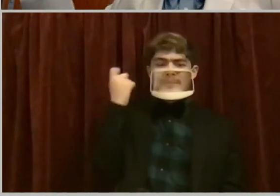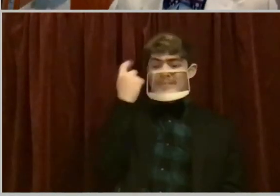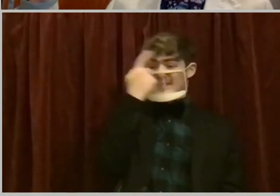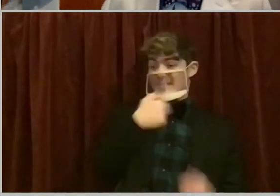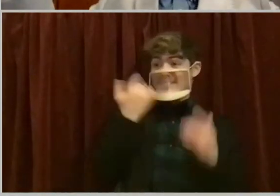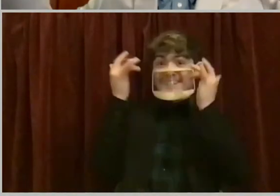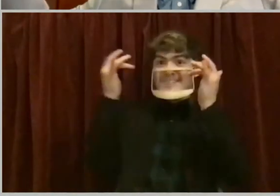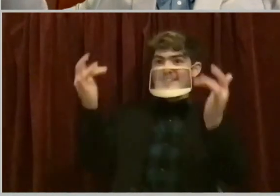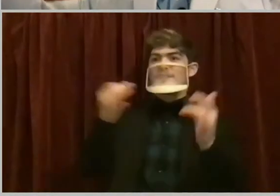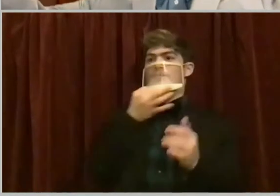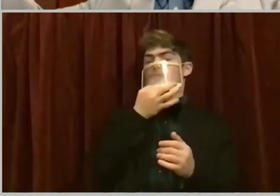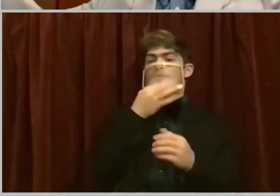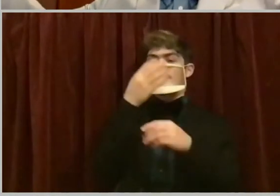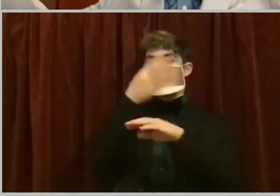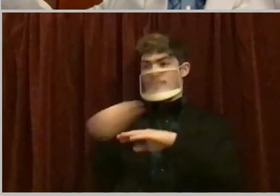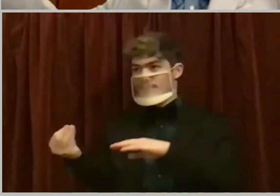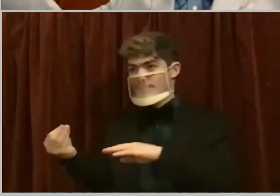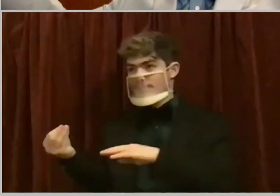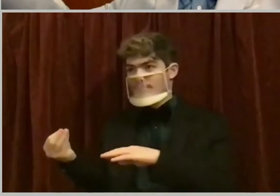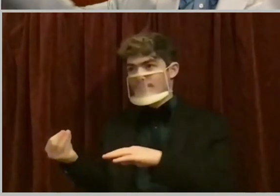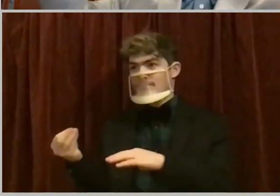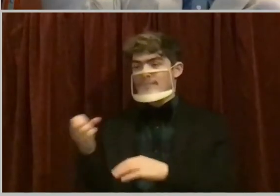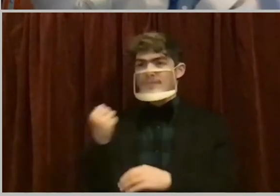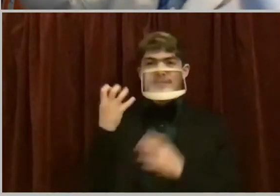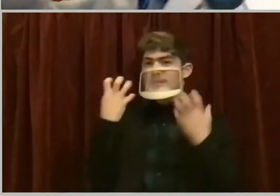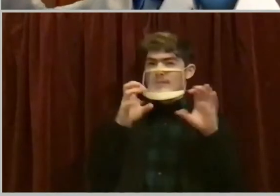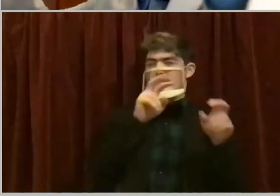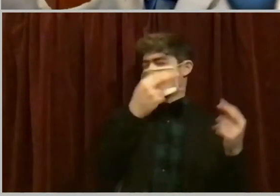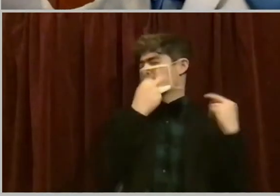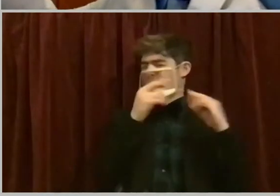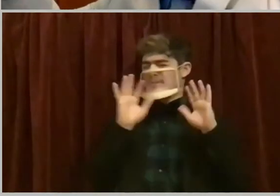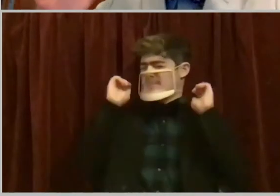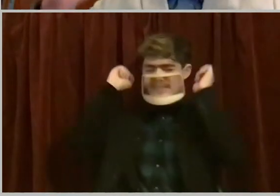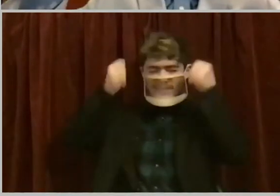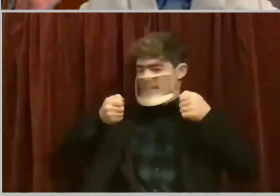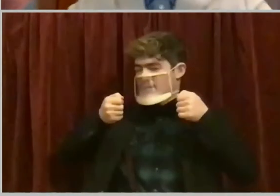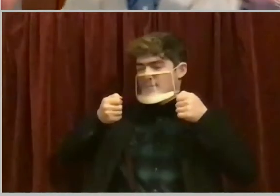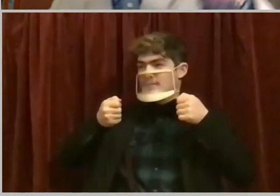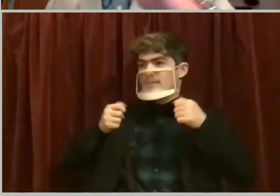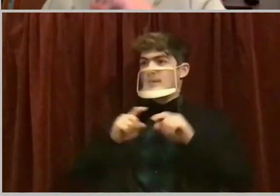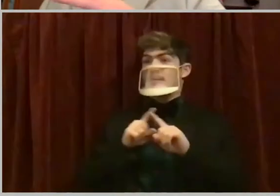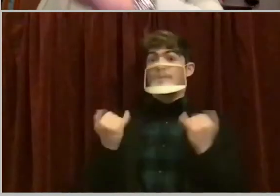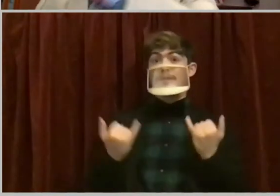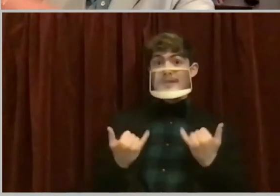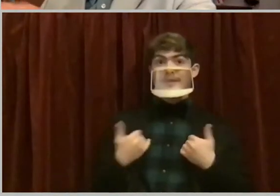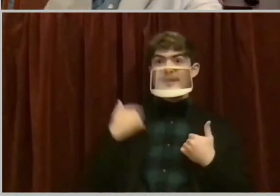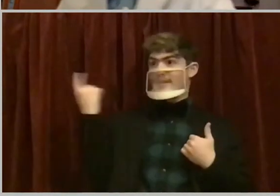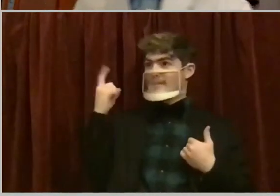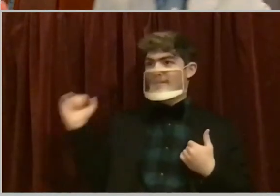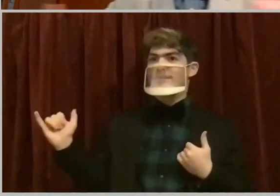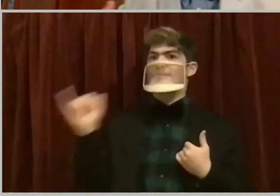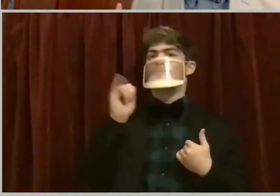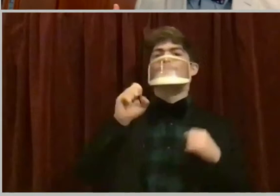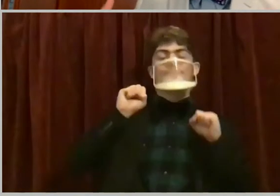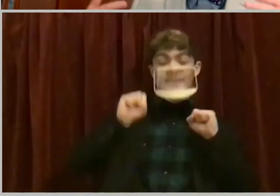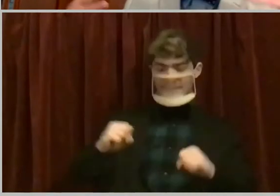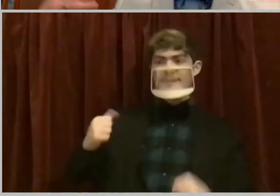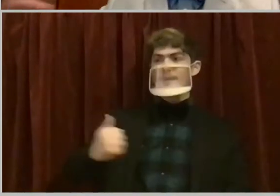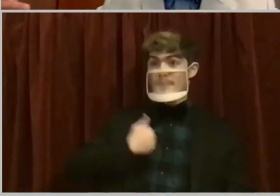We boldly show the glory of the Lord as we contemplate him, because we are being transformed.